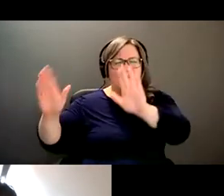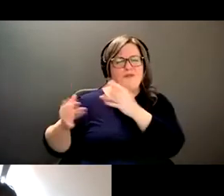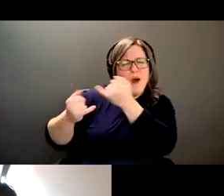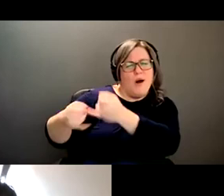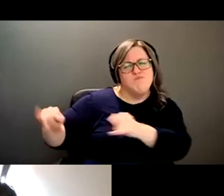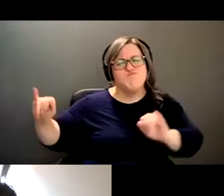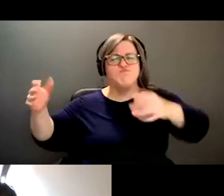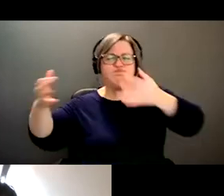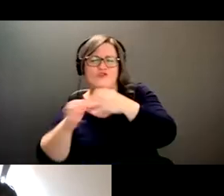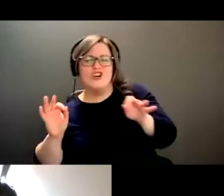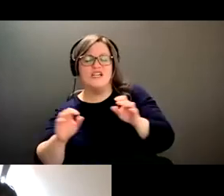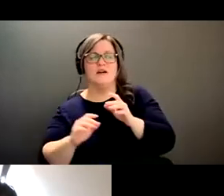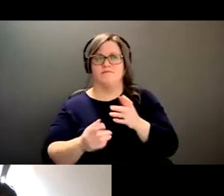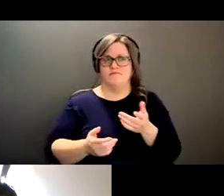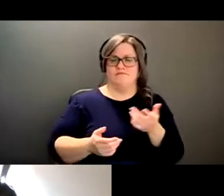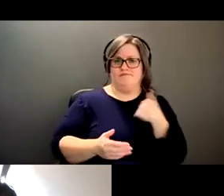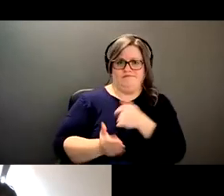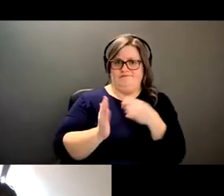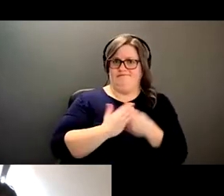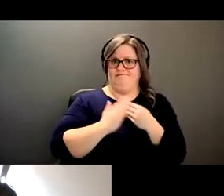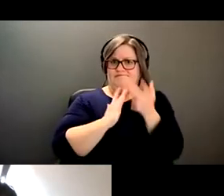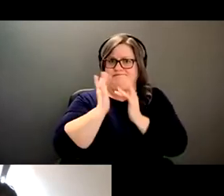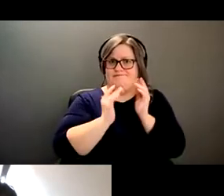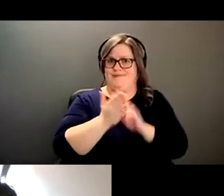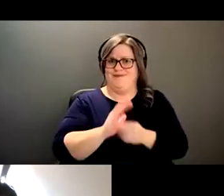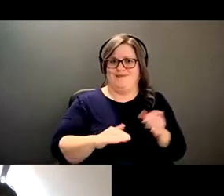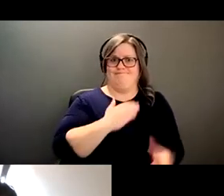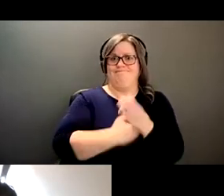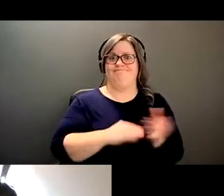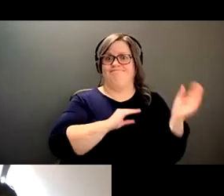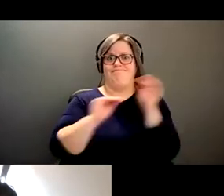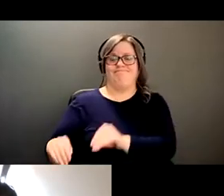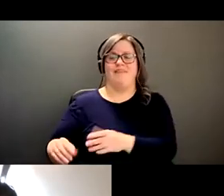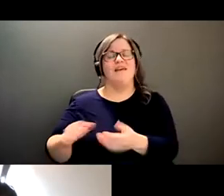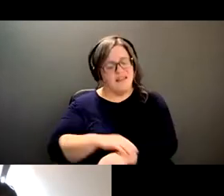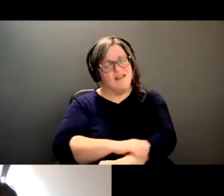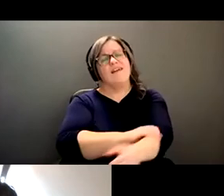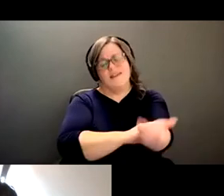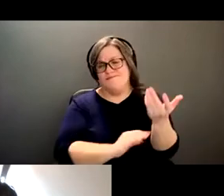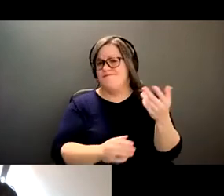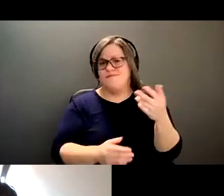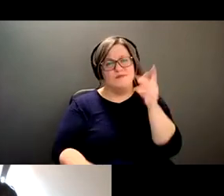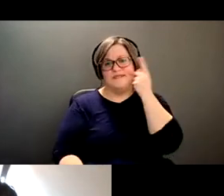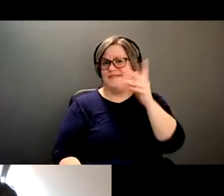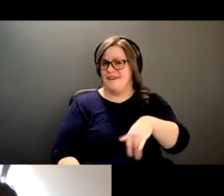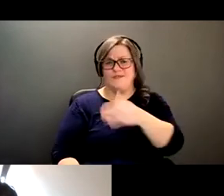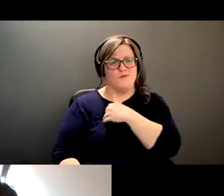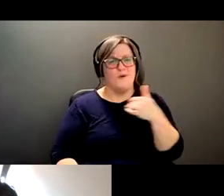precarity that is, you know, rampant in like Toronto in terms of art spaces.